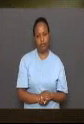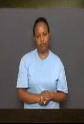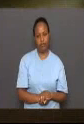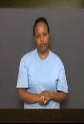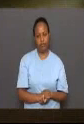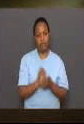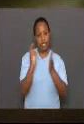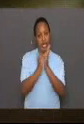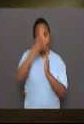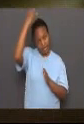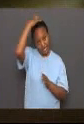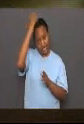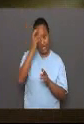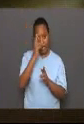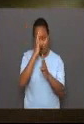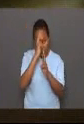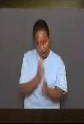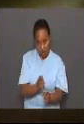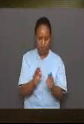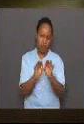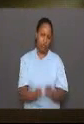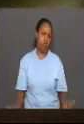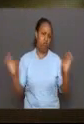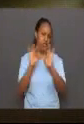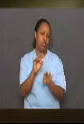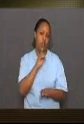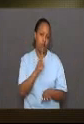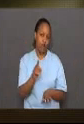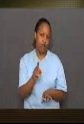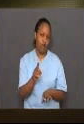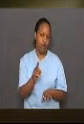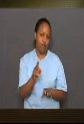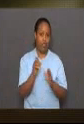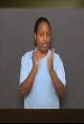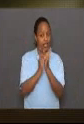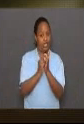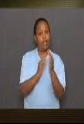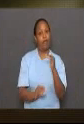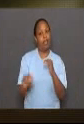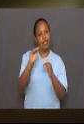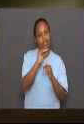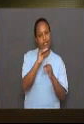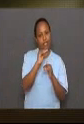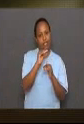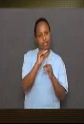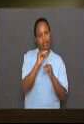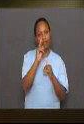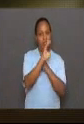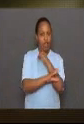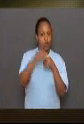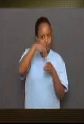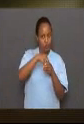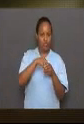Respecting the Constitution is essential for the rule of law to prevail in the